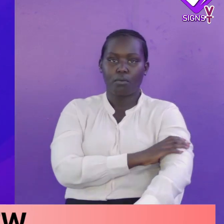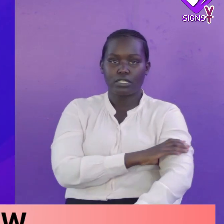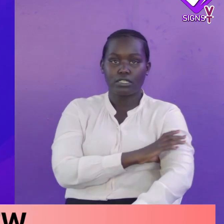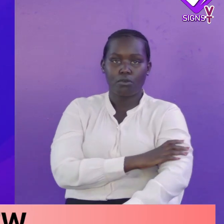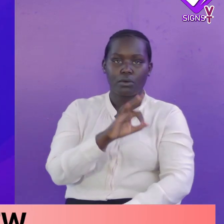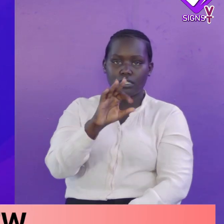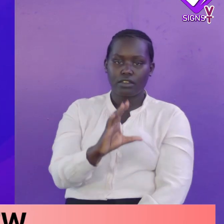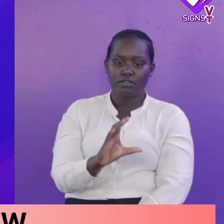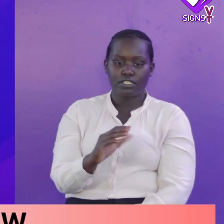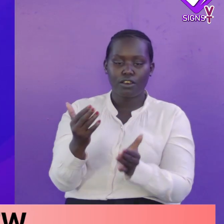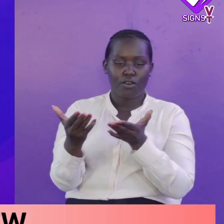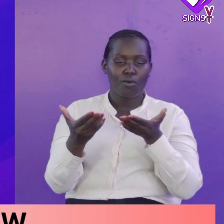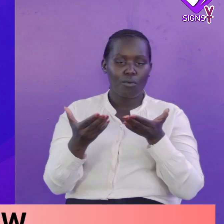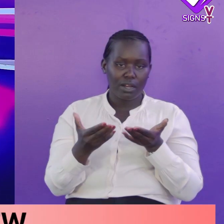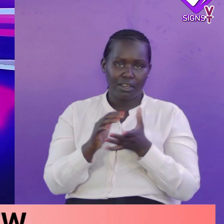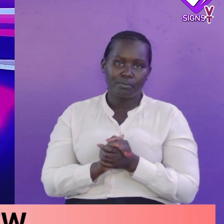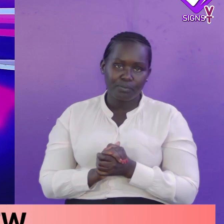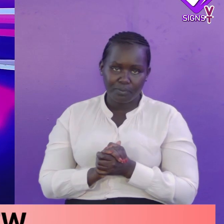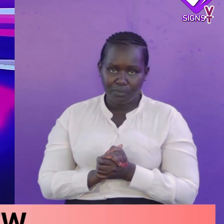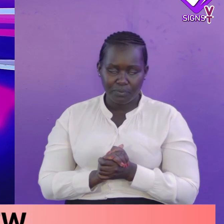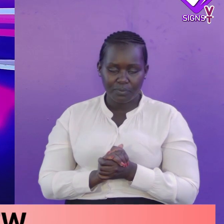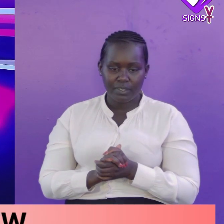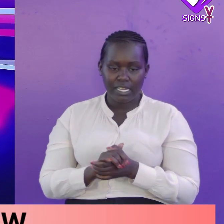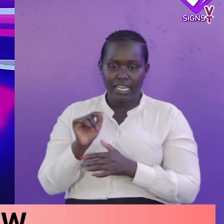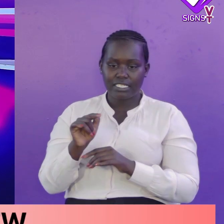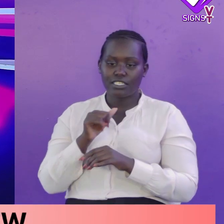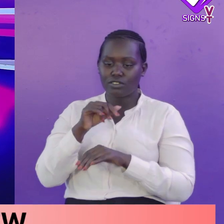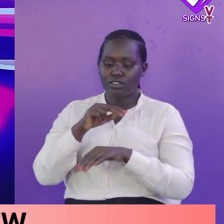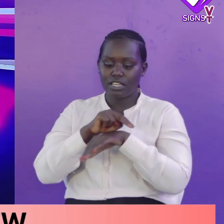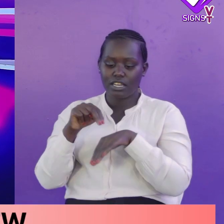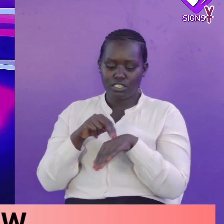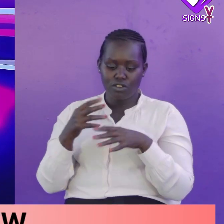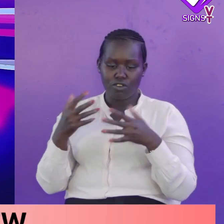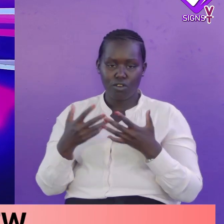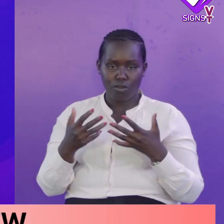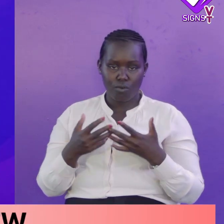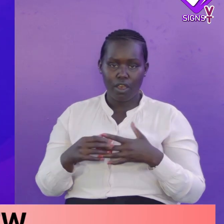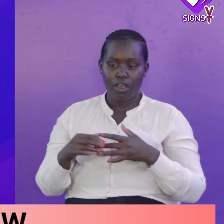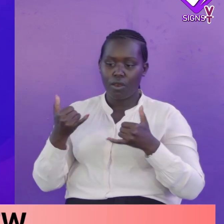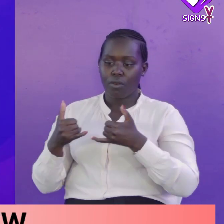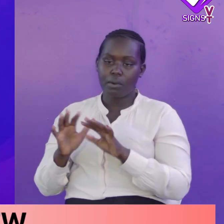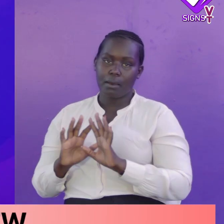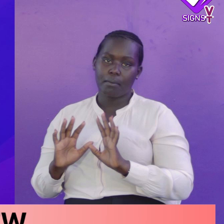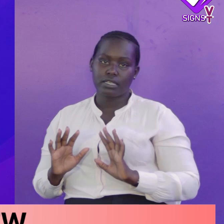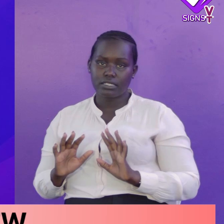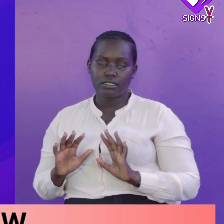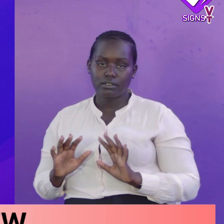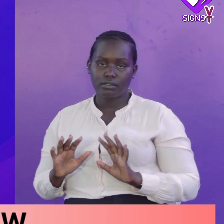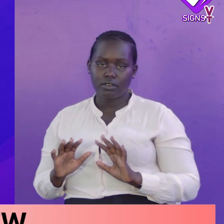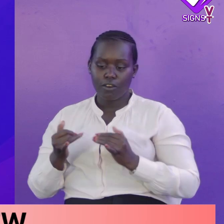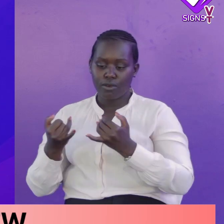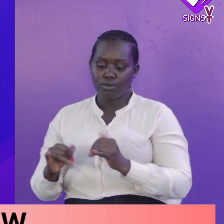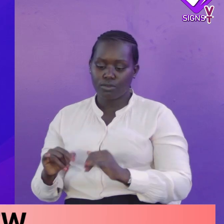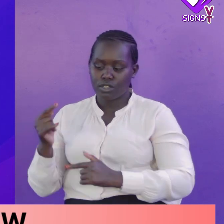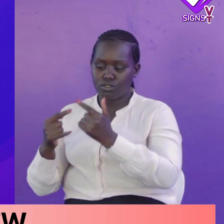FC, welcome to the FKF. Welcome to the Premier League. This is not the National Super League whereby you just play and you try to